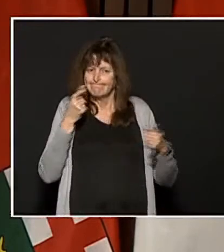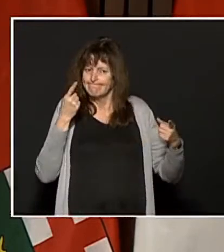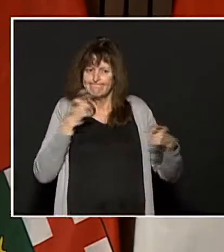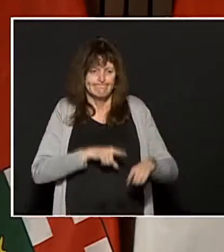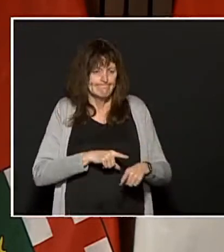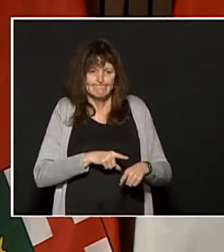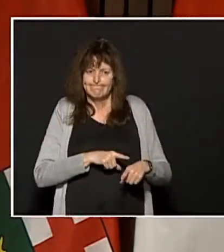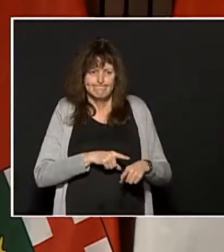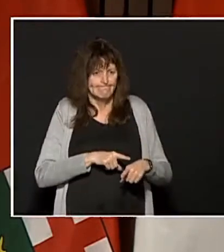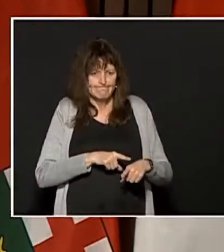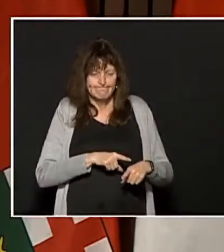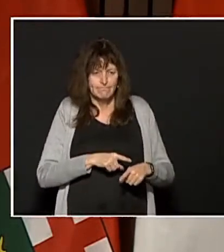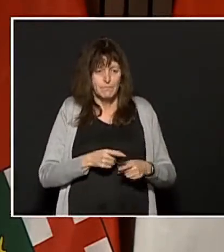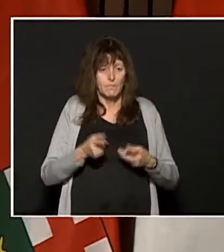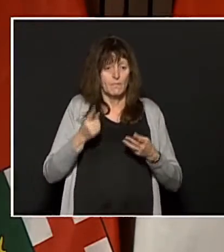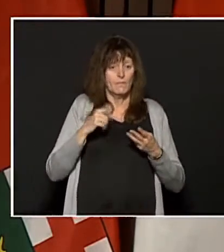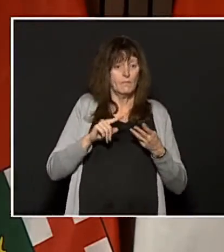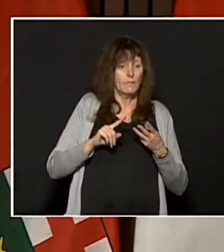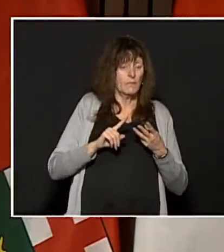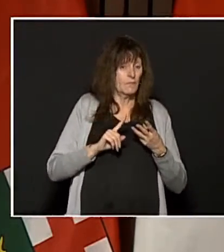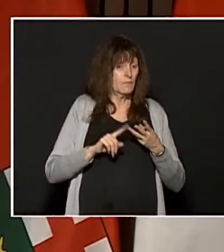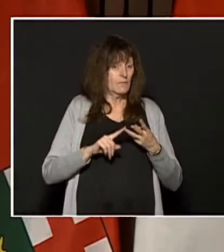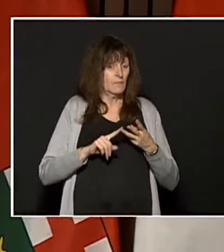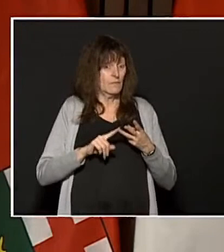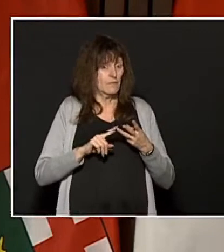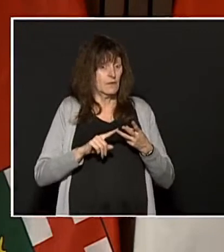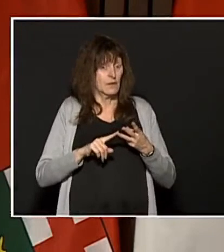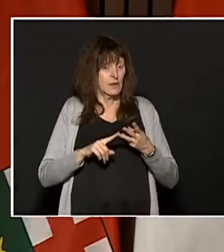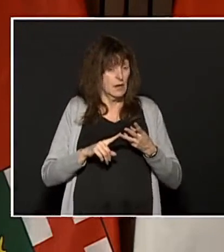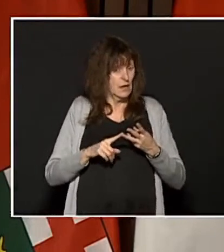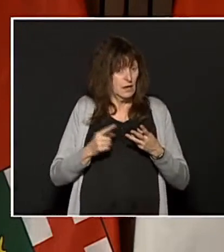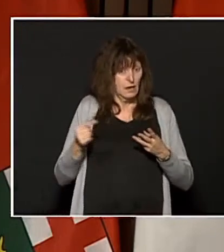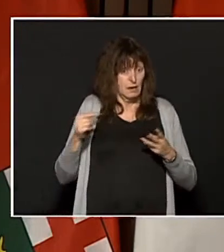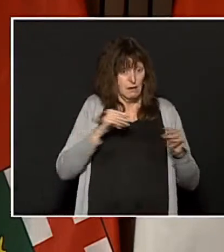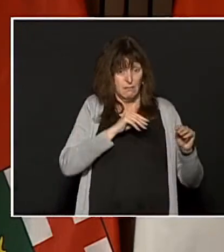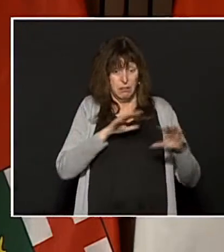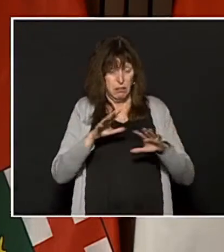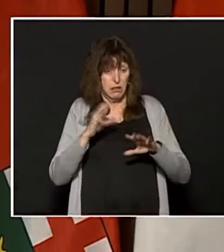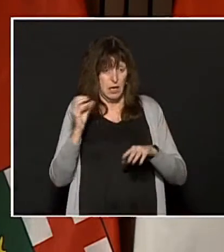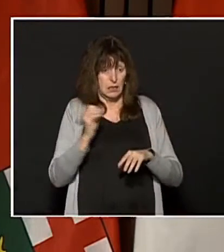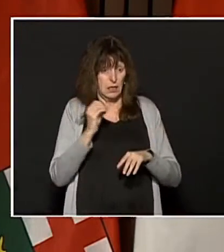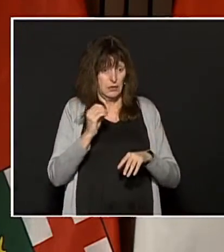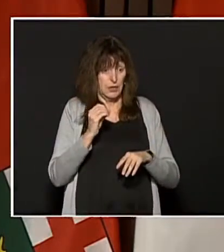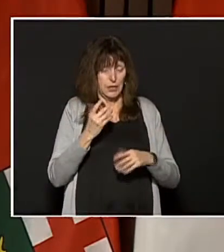challenge because it means that the vaccines don't provide that protection.